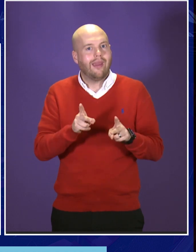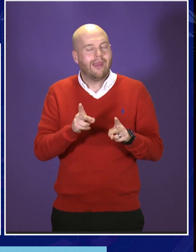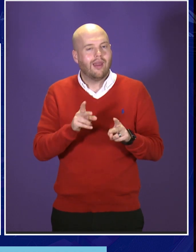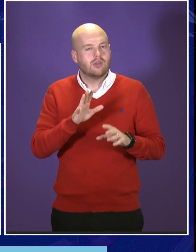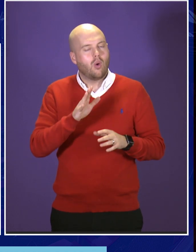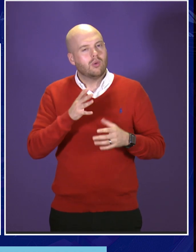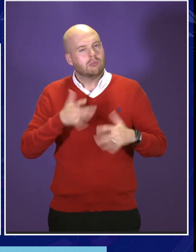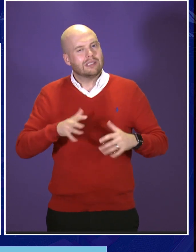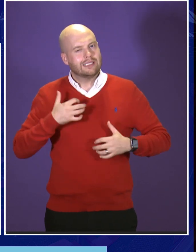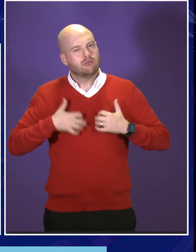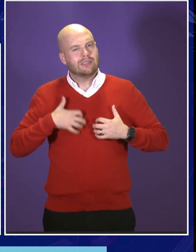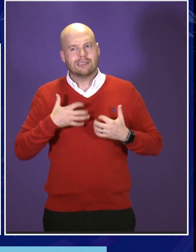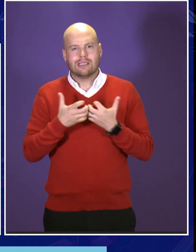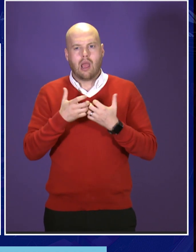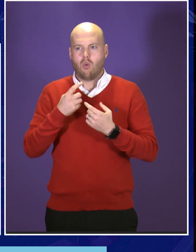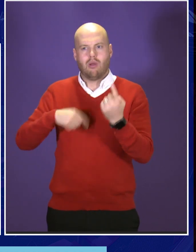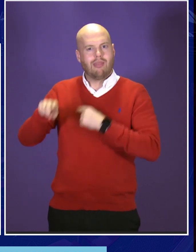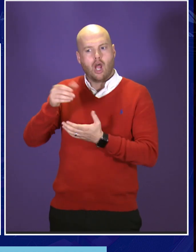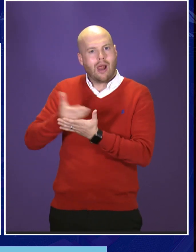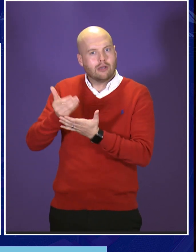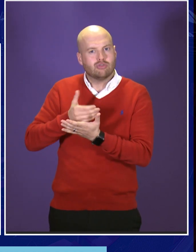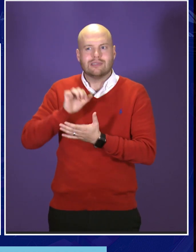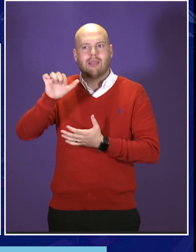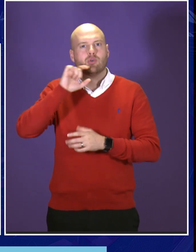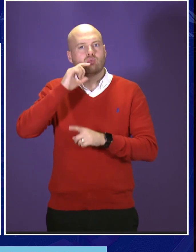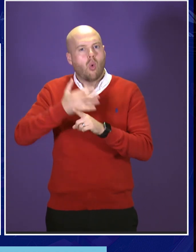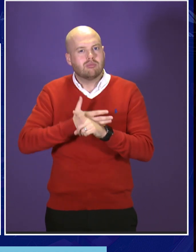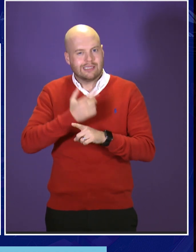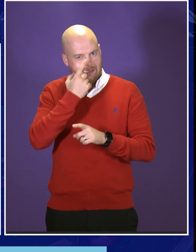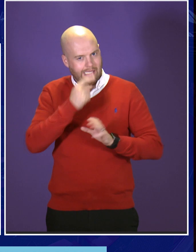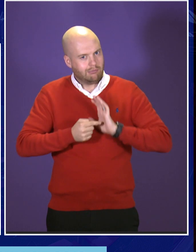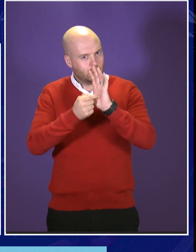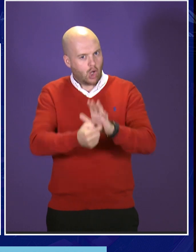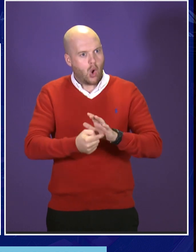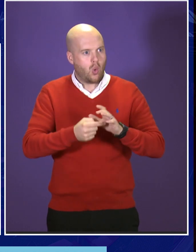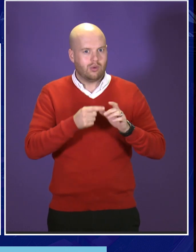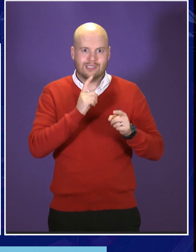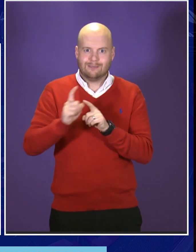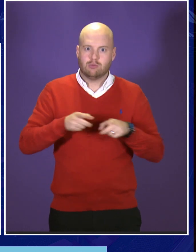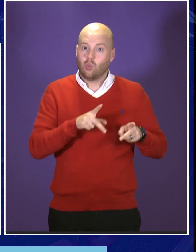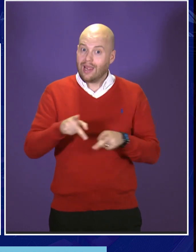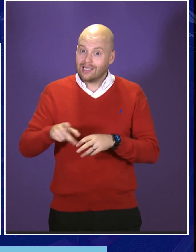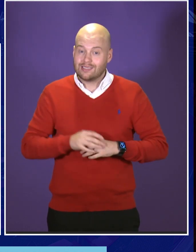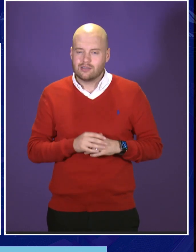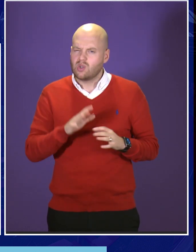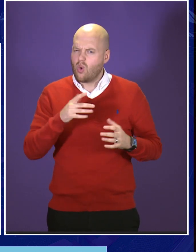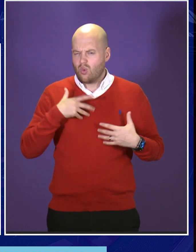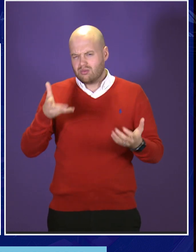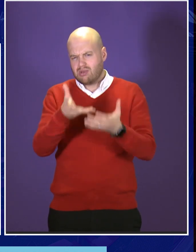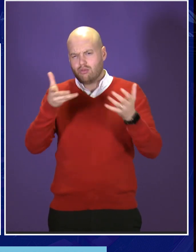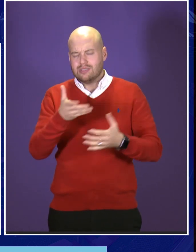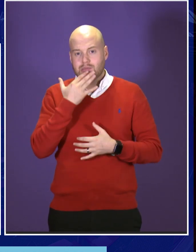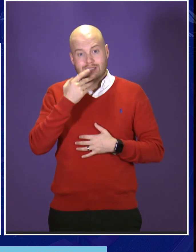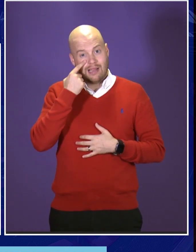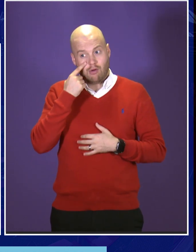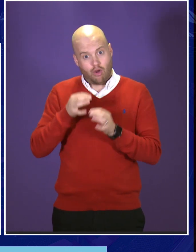think about how their collections and their stories can be showcased in different ways. So again, I encourage you, if you can, to go online and to take a